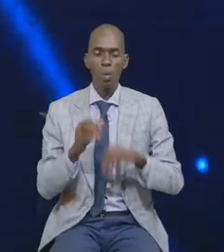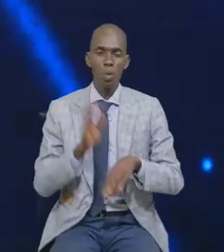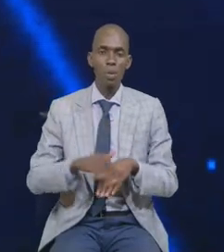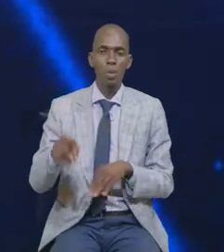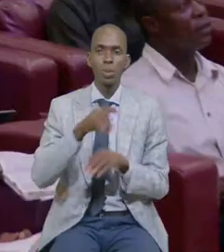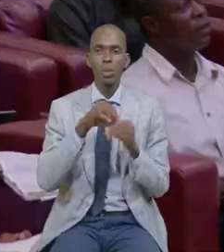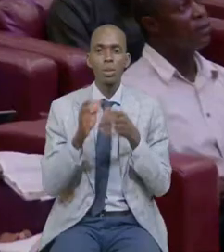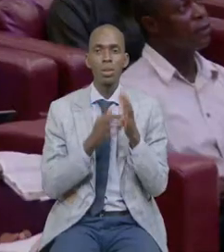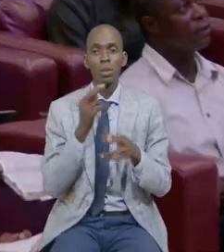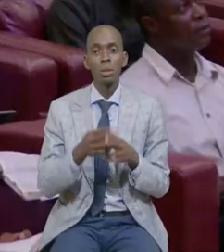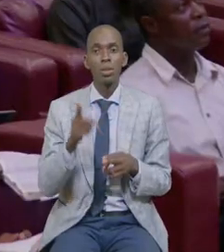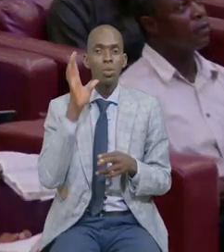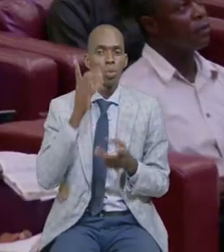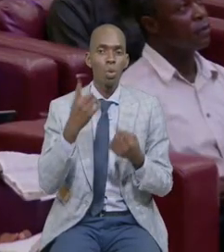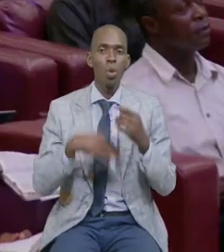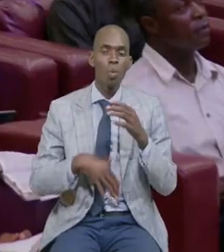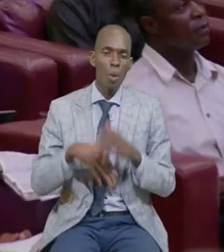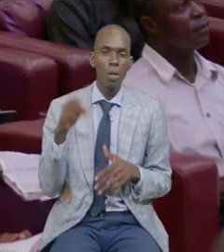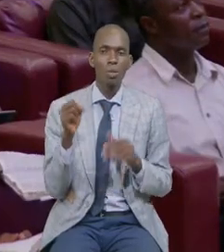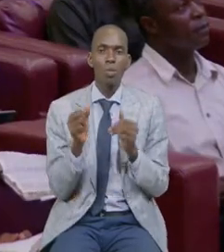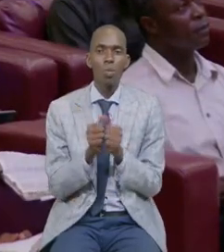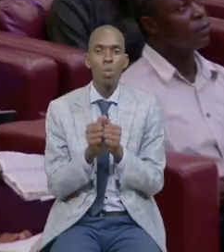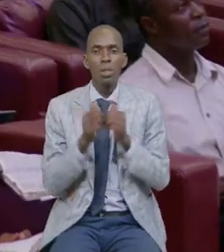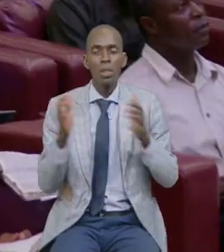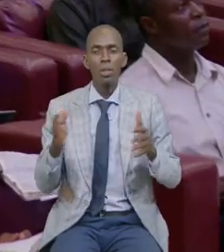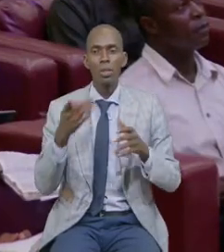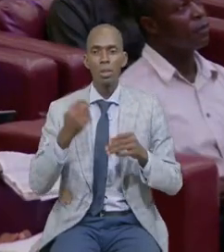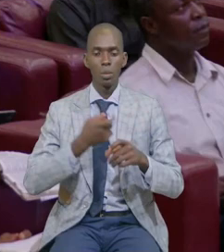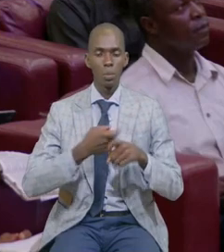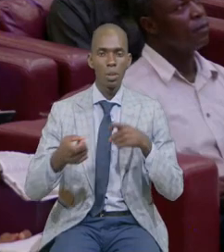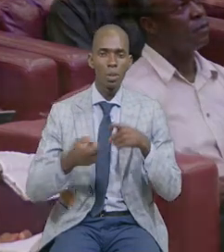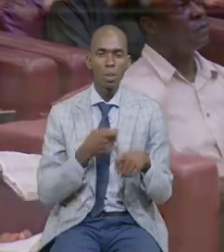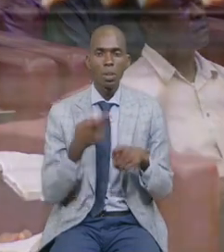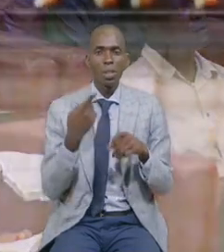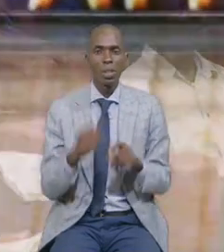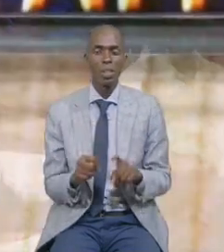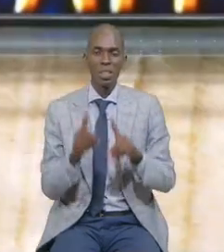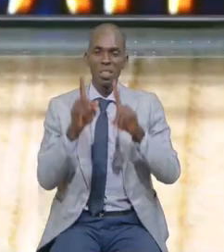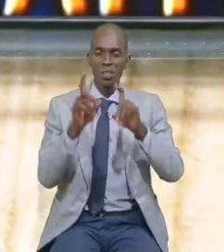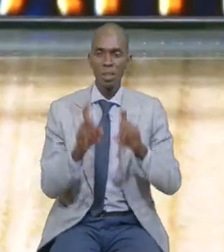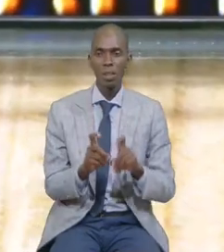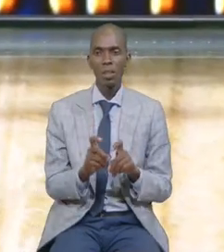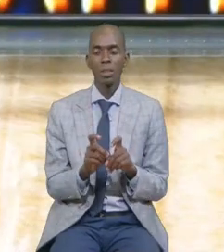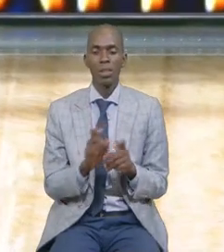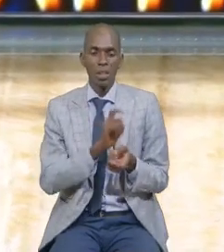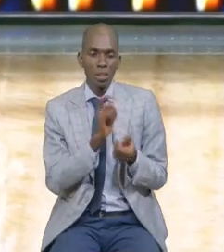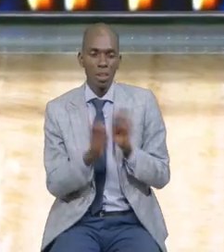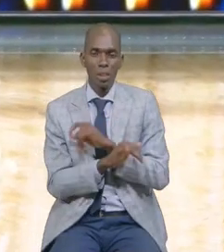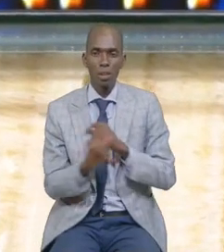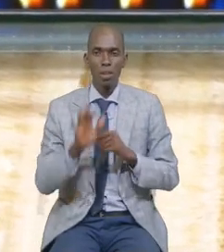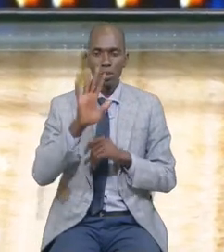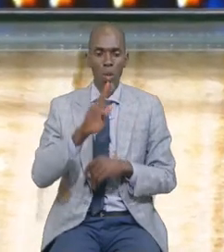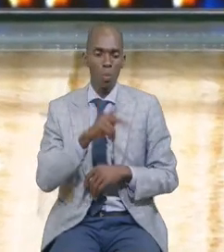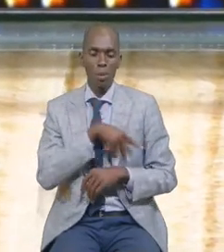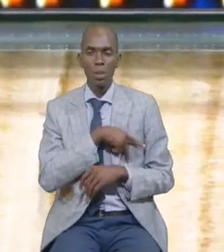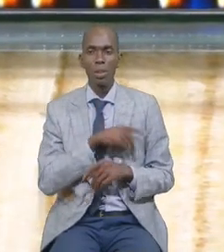name. You'll come out without the persecution, the trial, changing your personality,